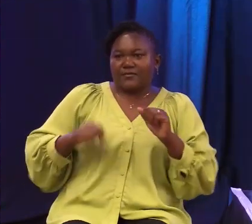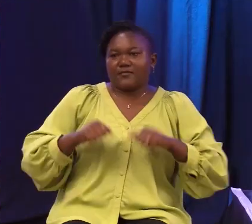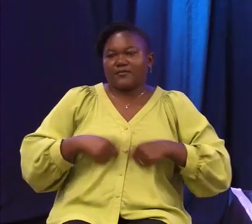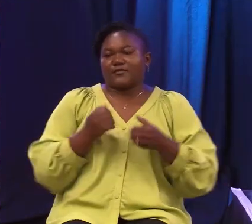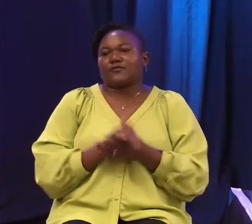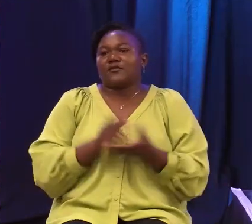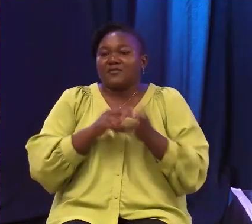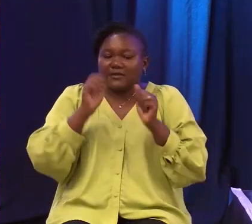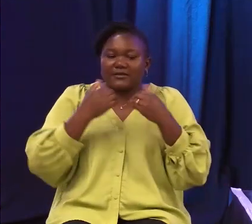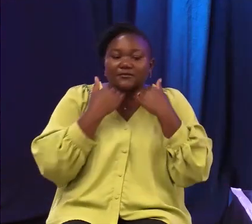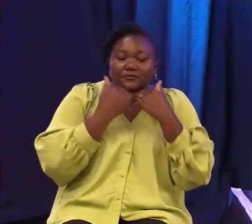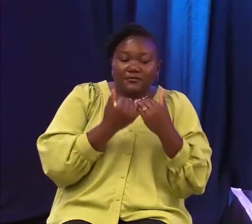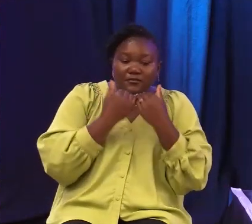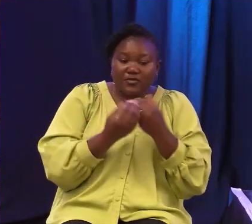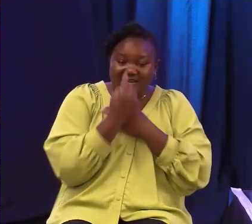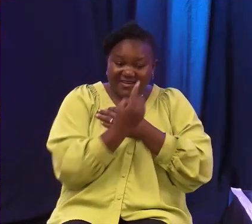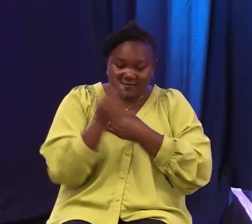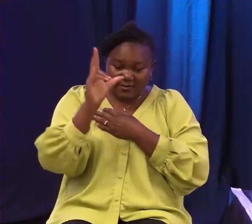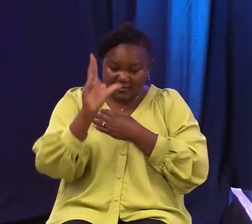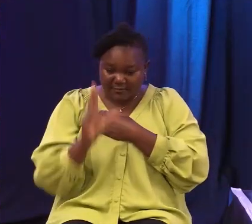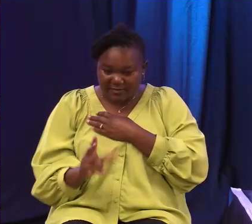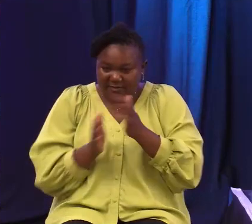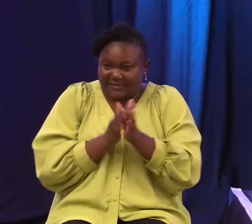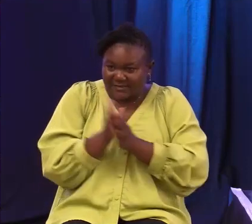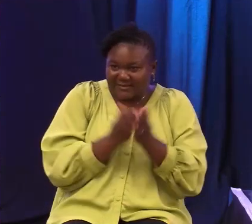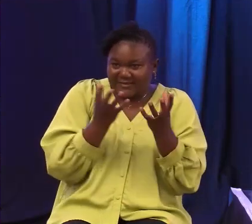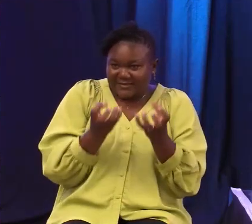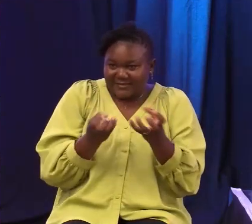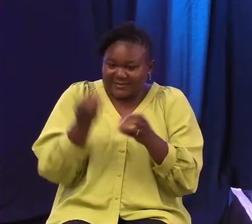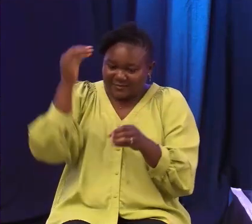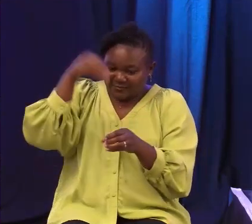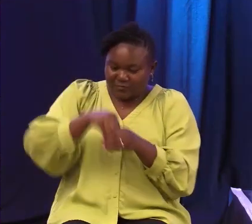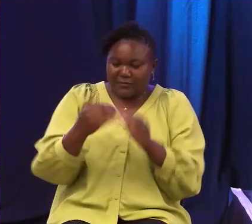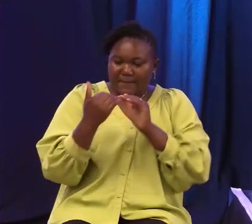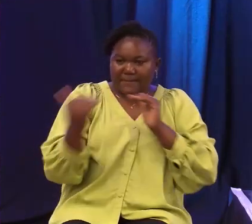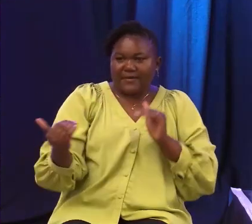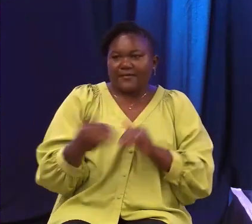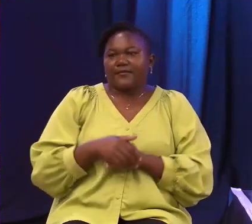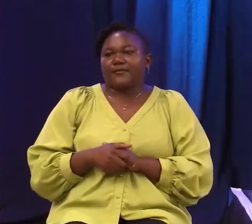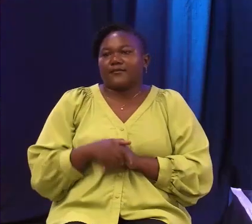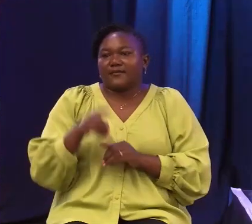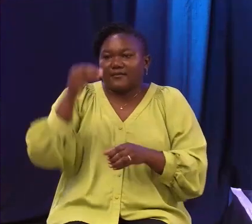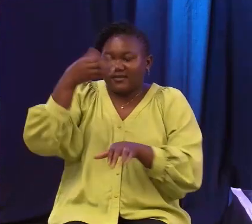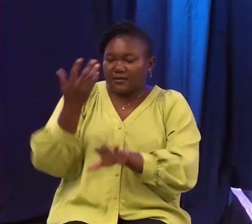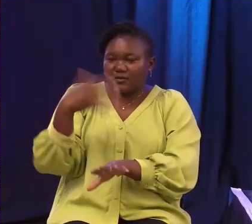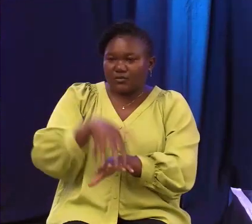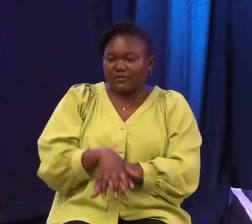to making sure that everyone's interests and needs are addressed equally and